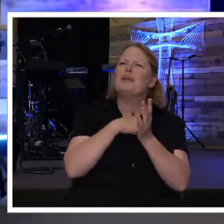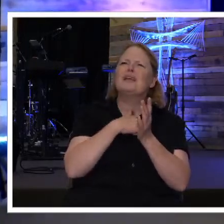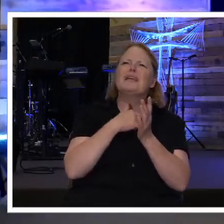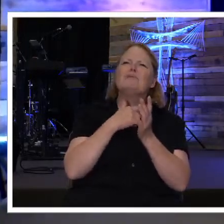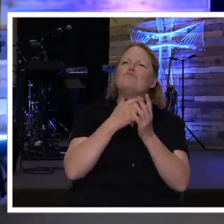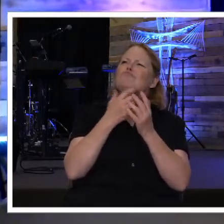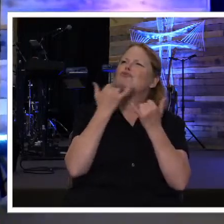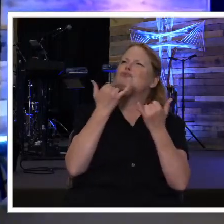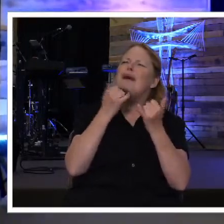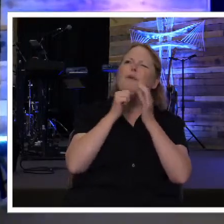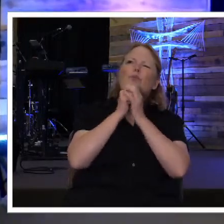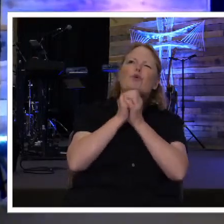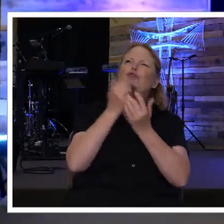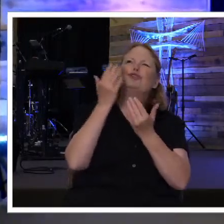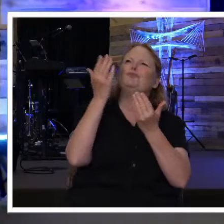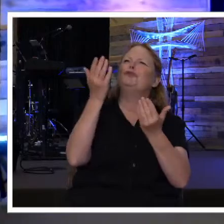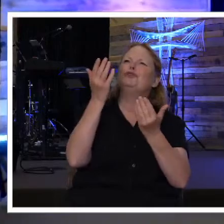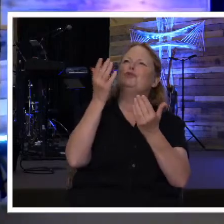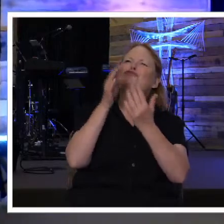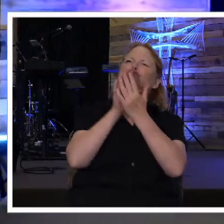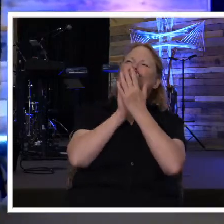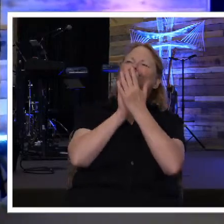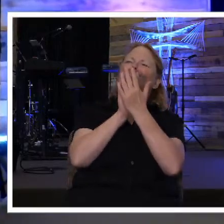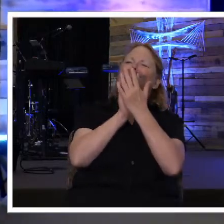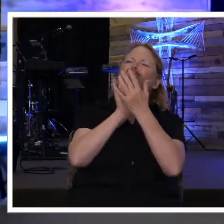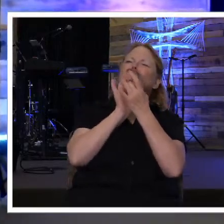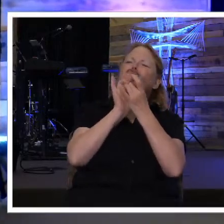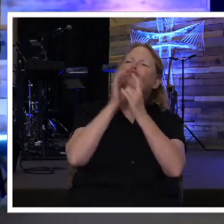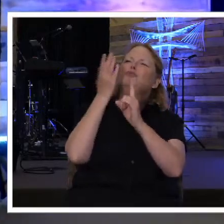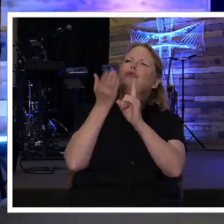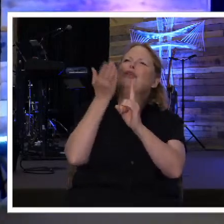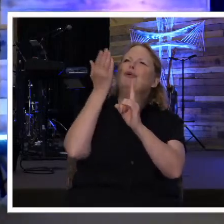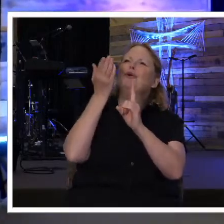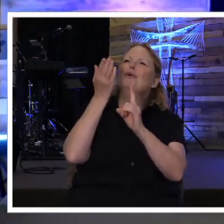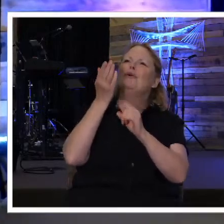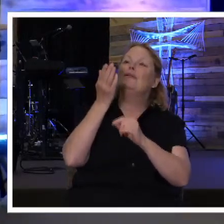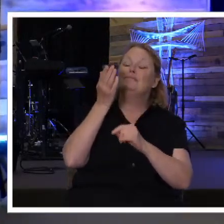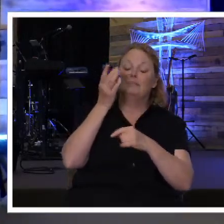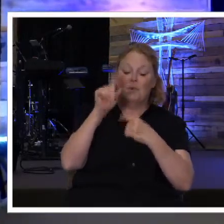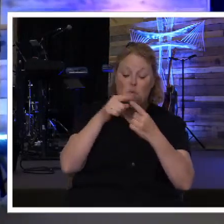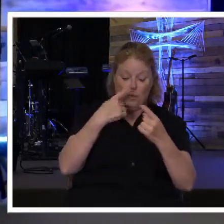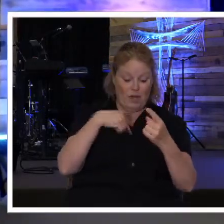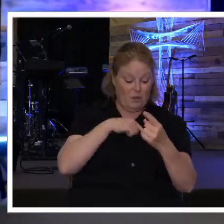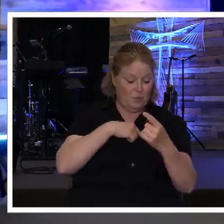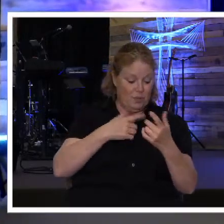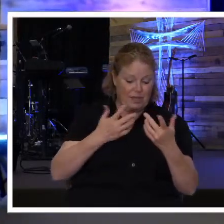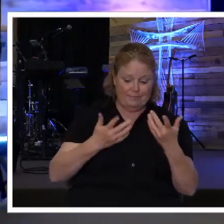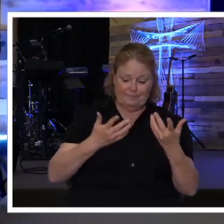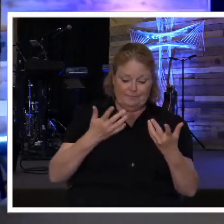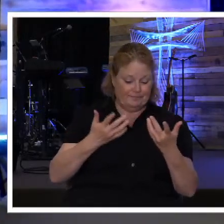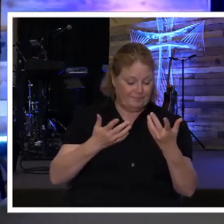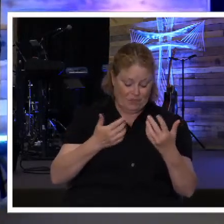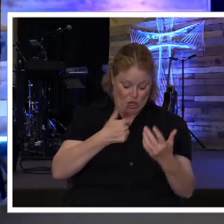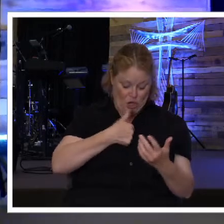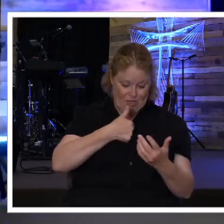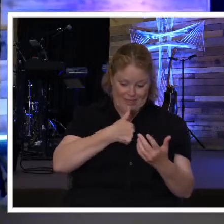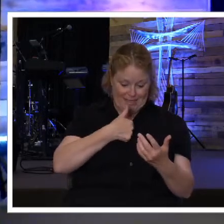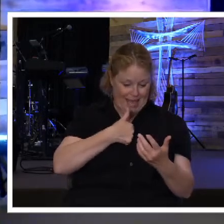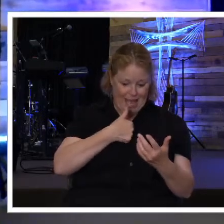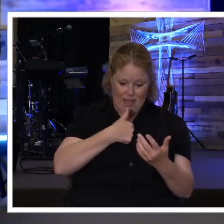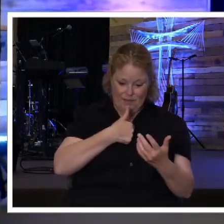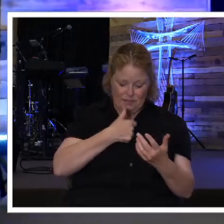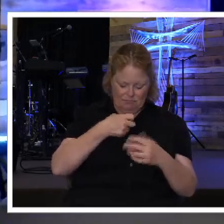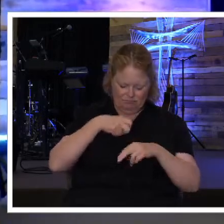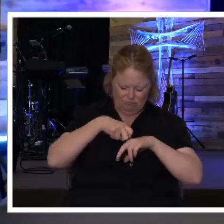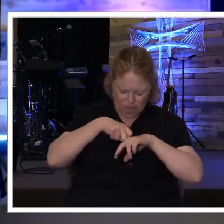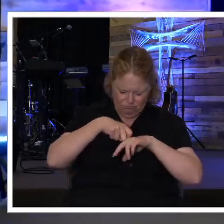in worship. There is something that you work within us when we place ourselves humbly